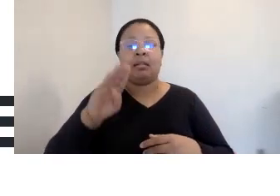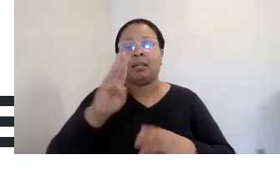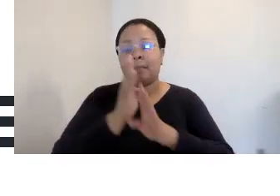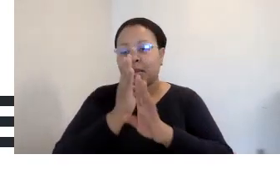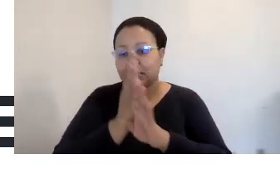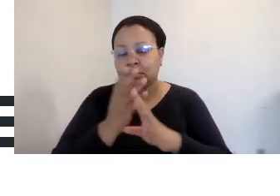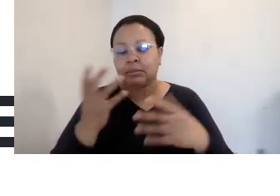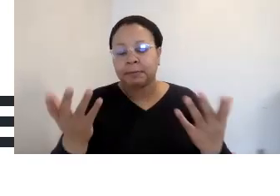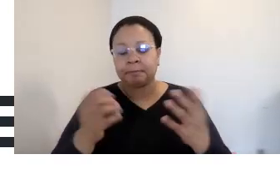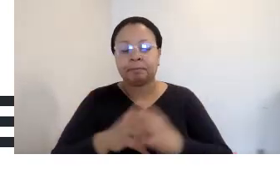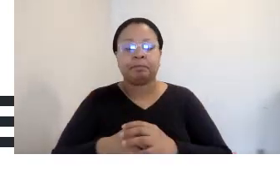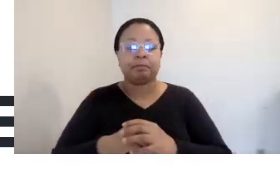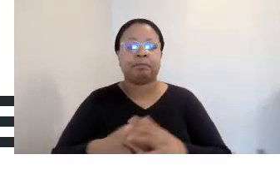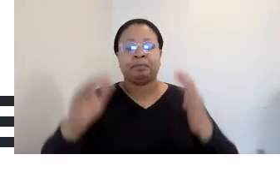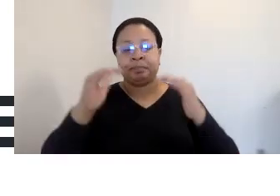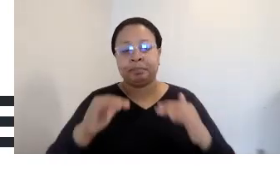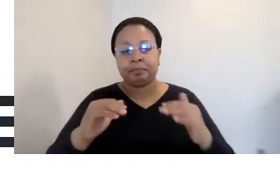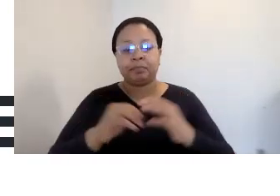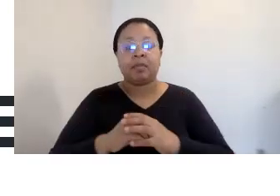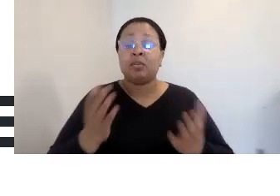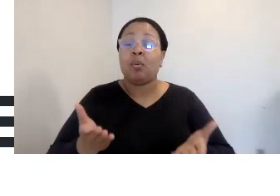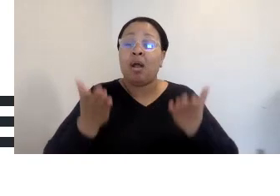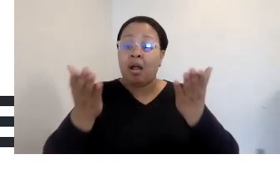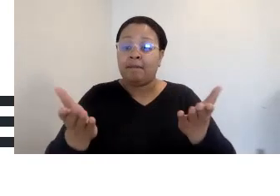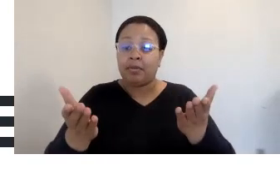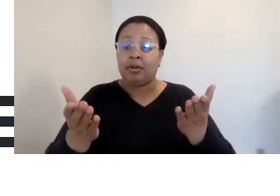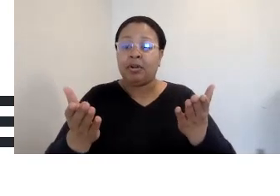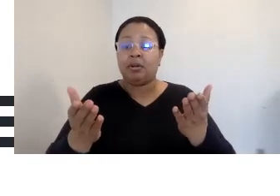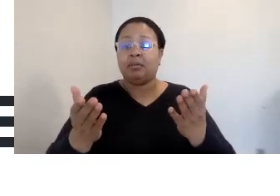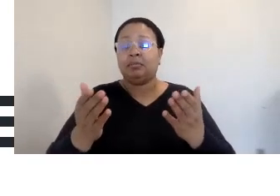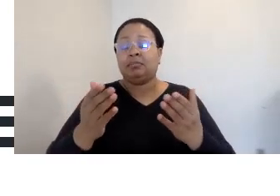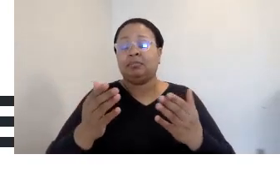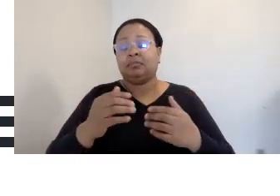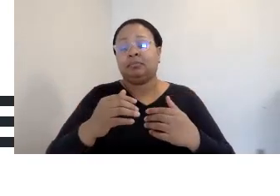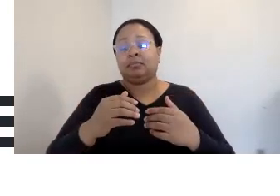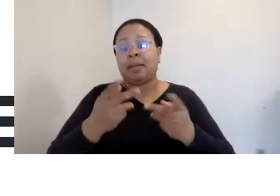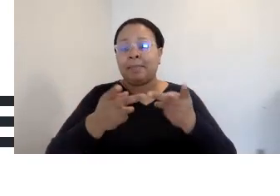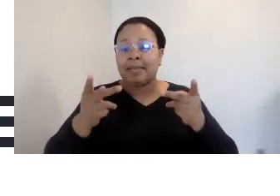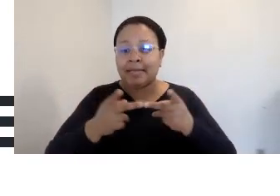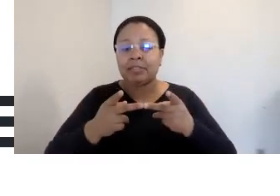that. Offer accommodations. So if you can,